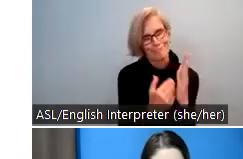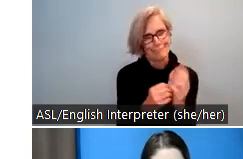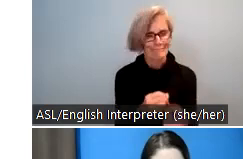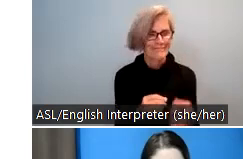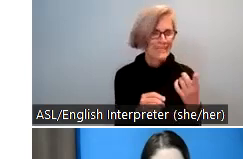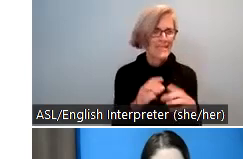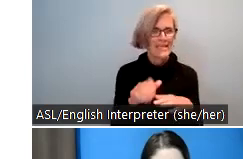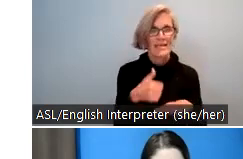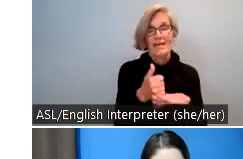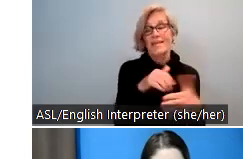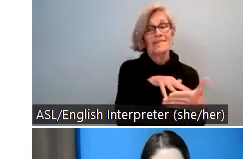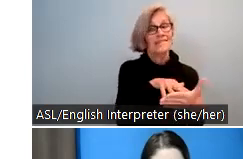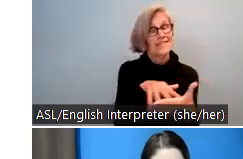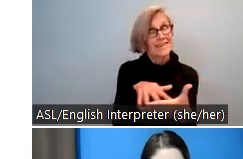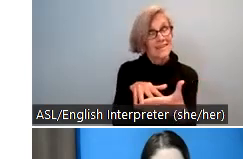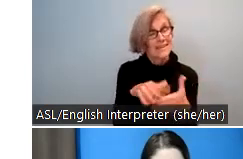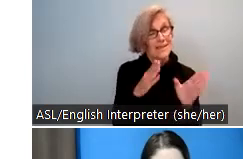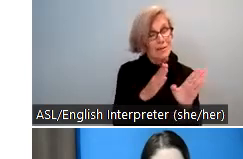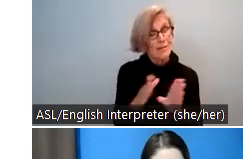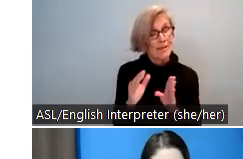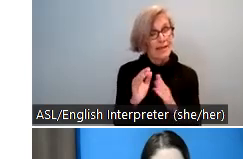plan or program, habitat